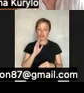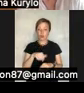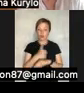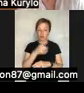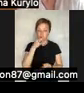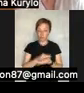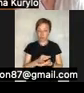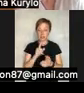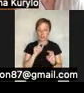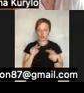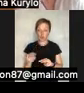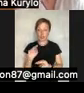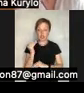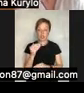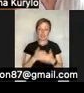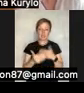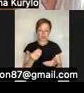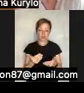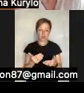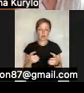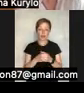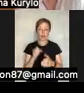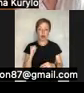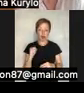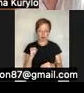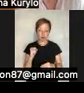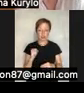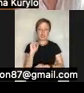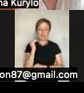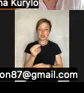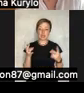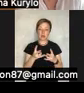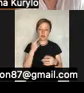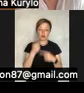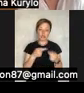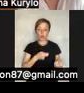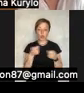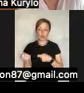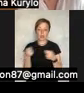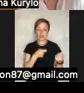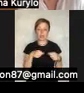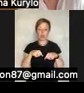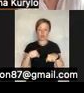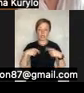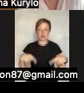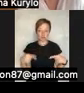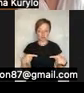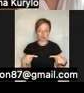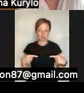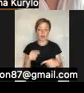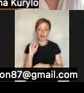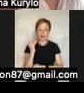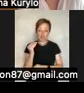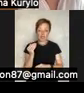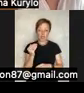children growing so if a woman needs to take care of the child with the disability of group